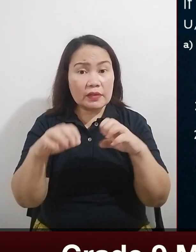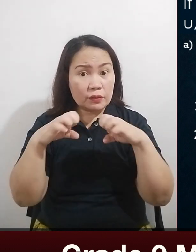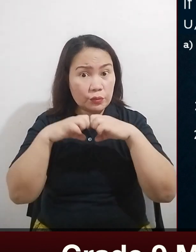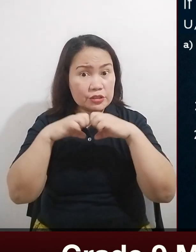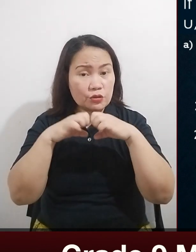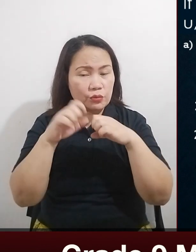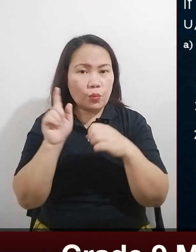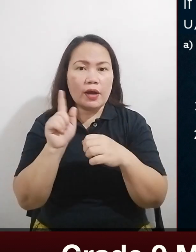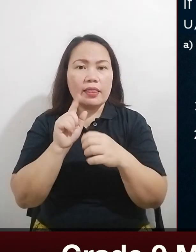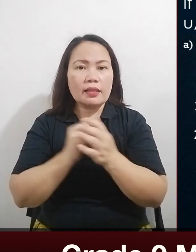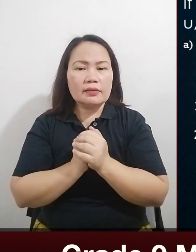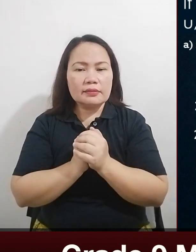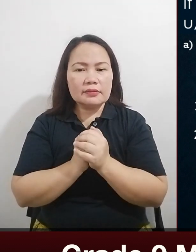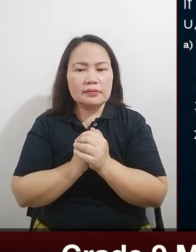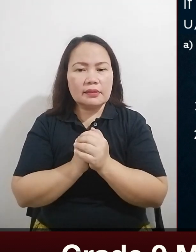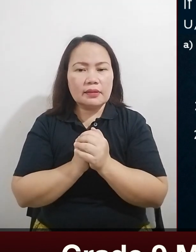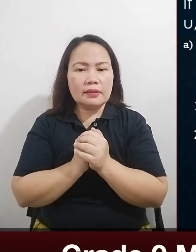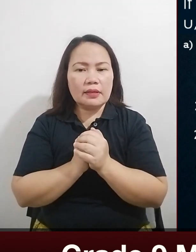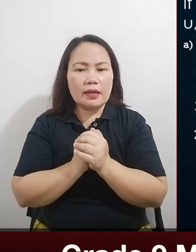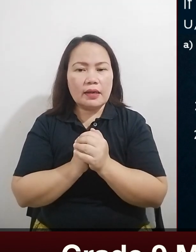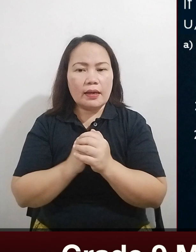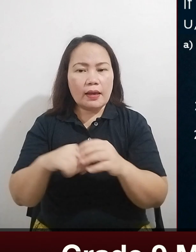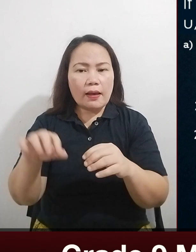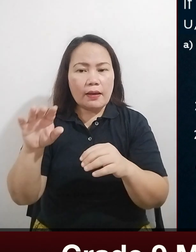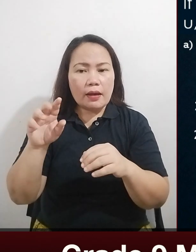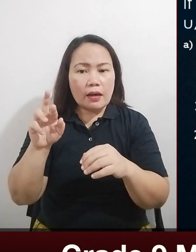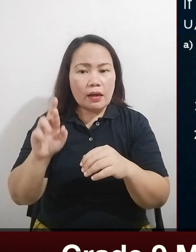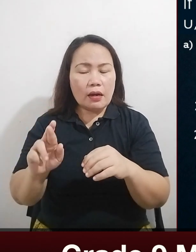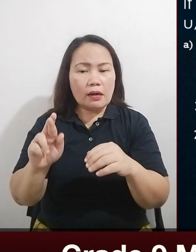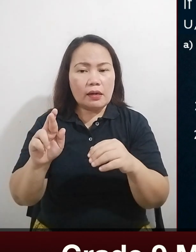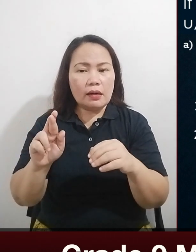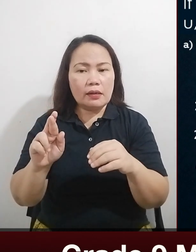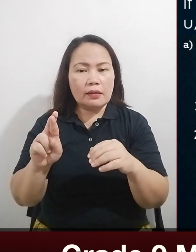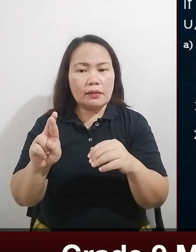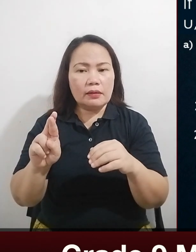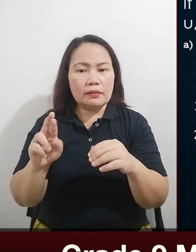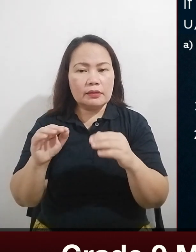yung equation natin. So, ano magiging equation ng variation dito? That is